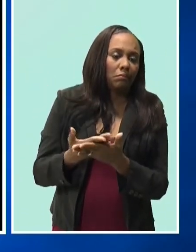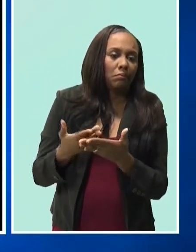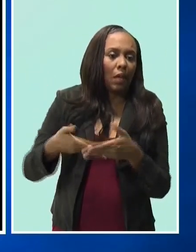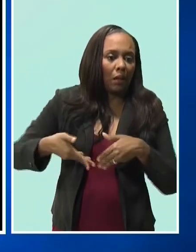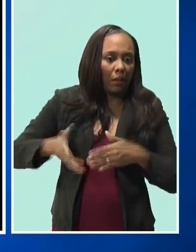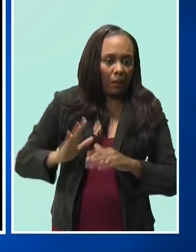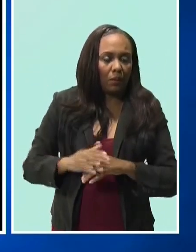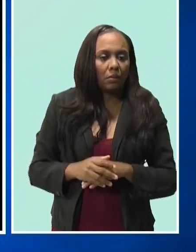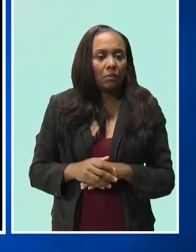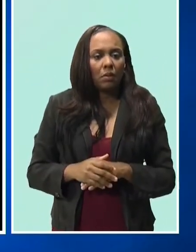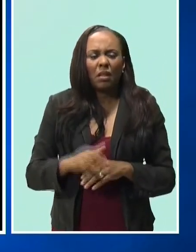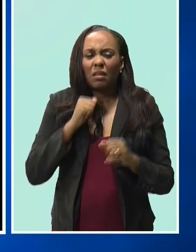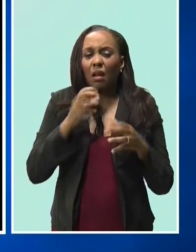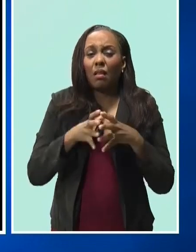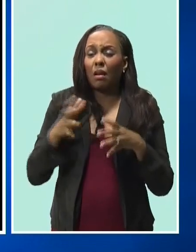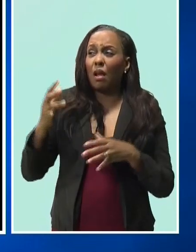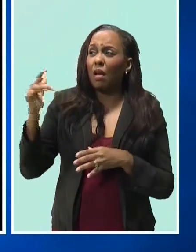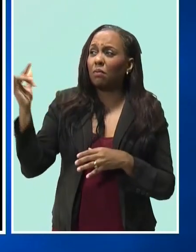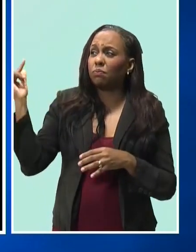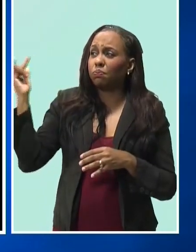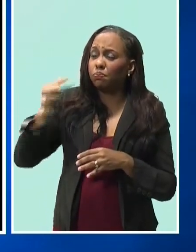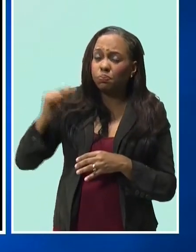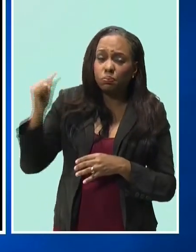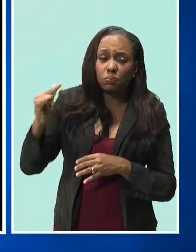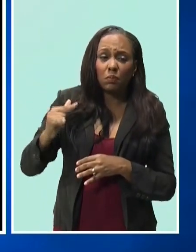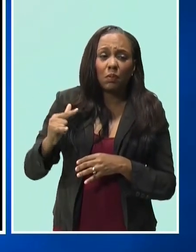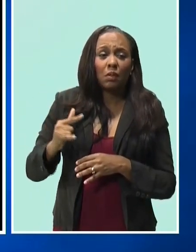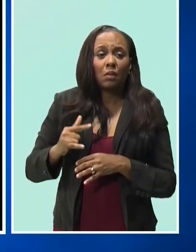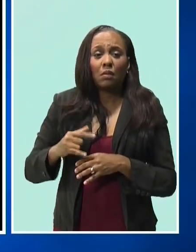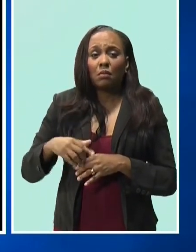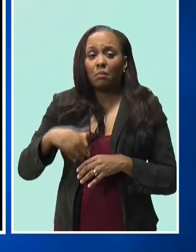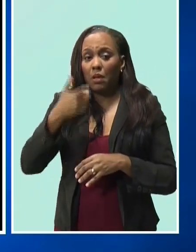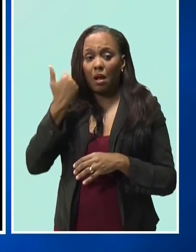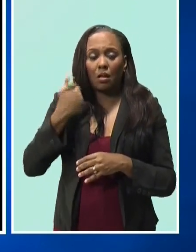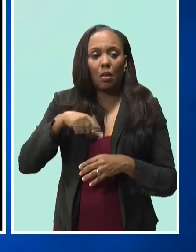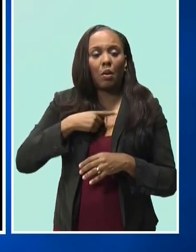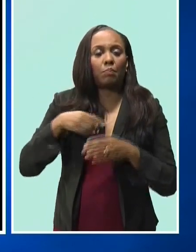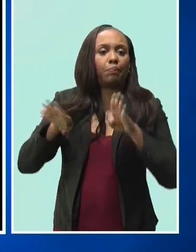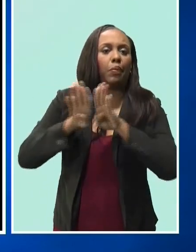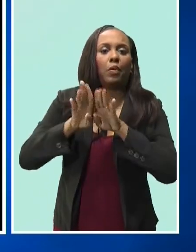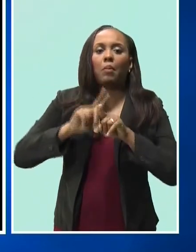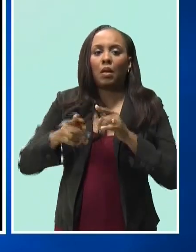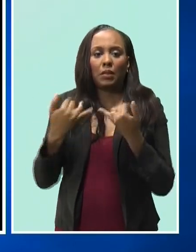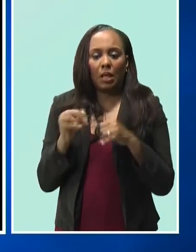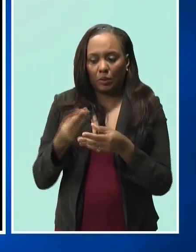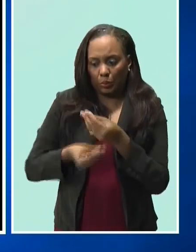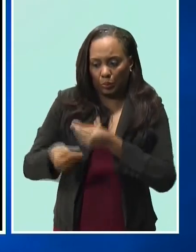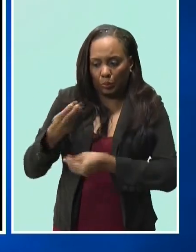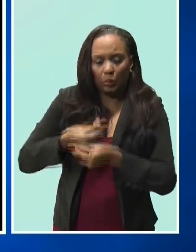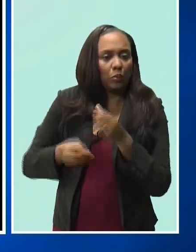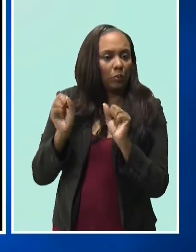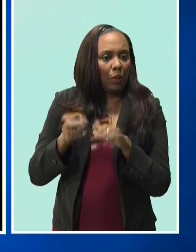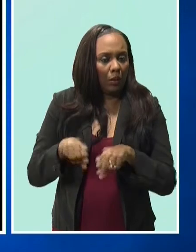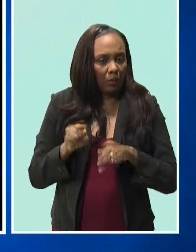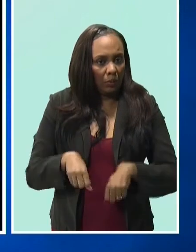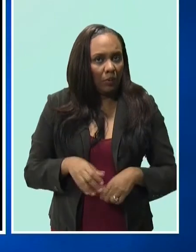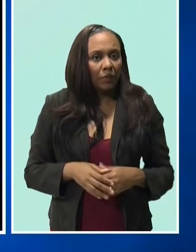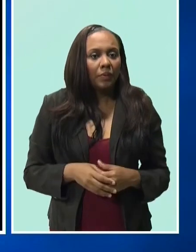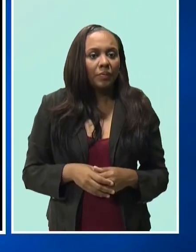and quarantine system in place, which makes exchange of goods difficult, the traders were able to make trade possible.